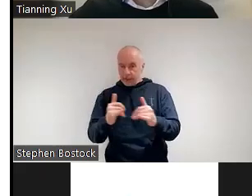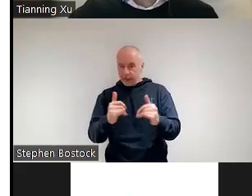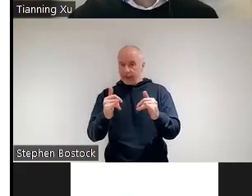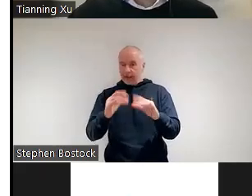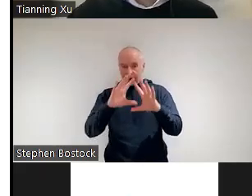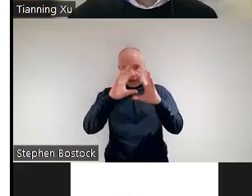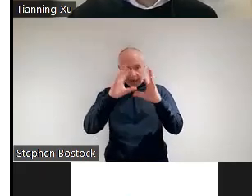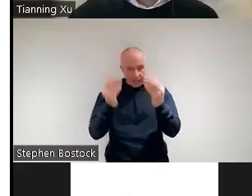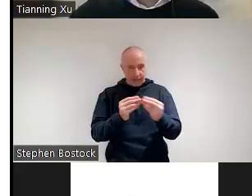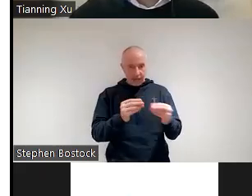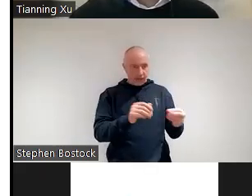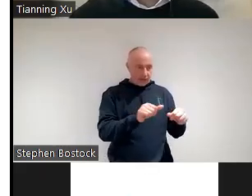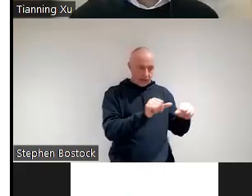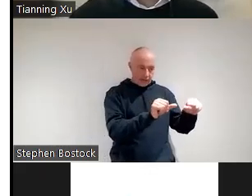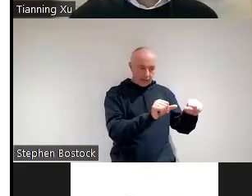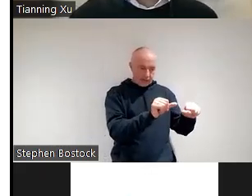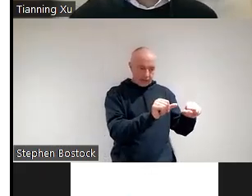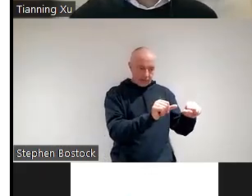actually works.